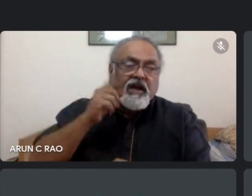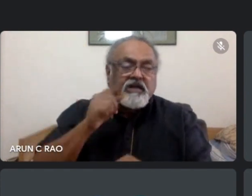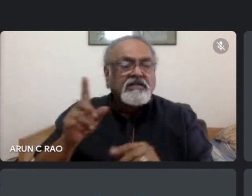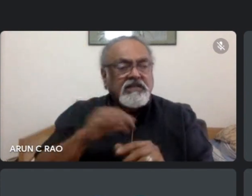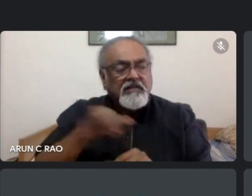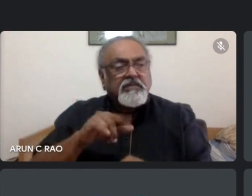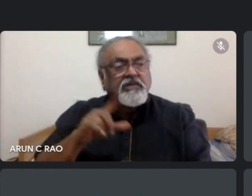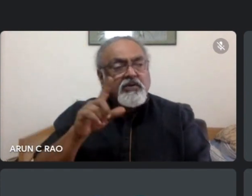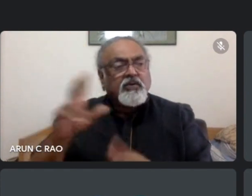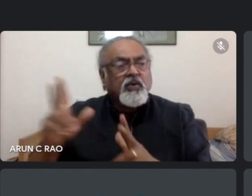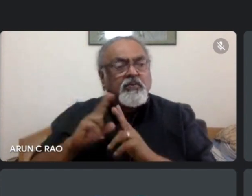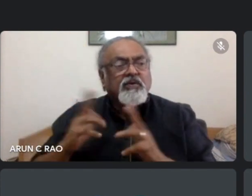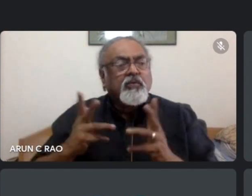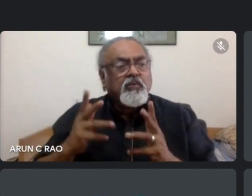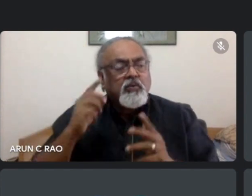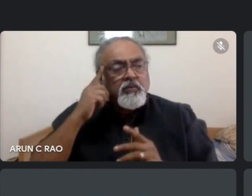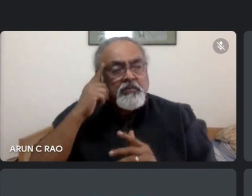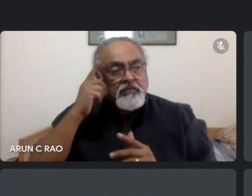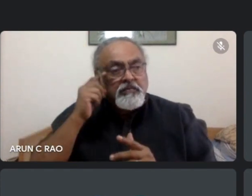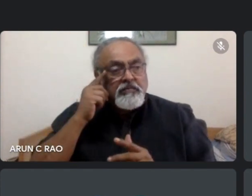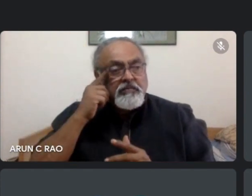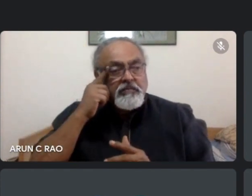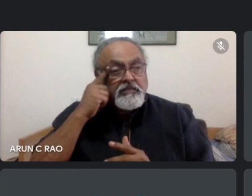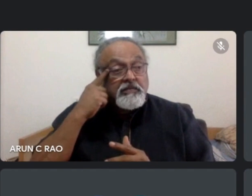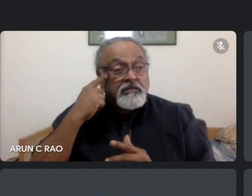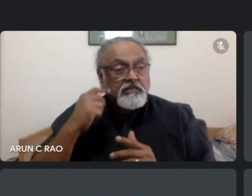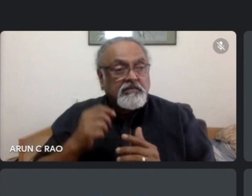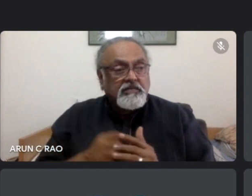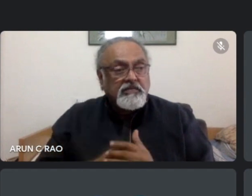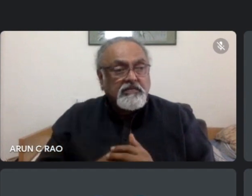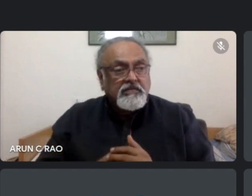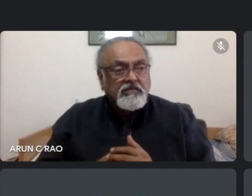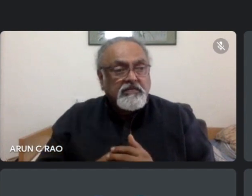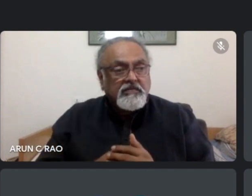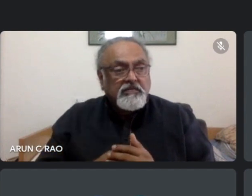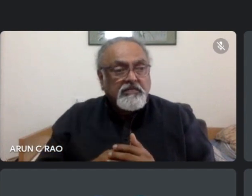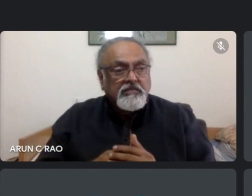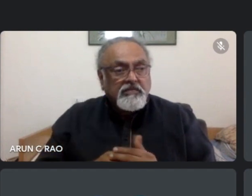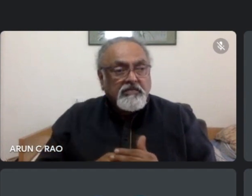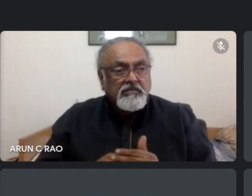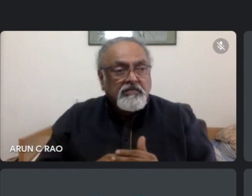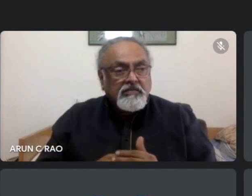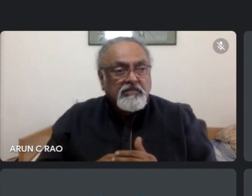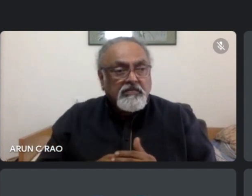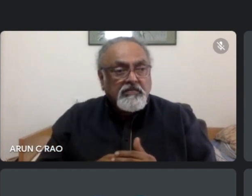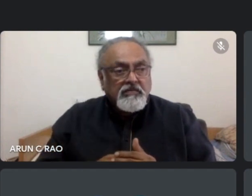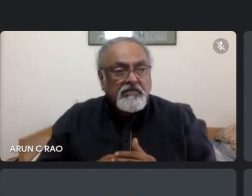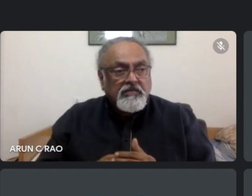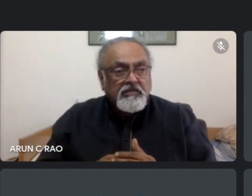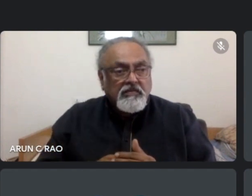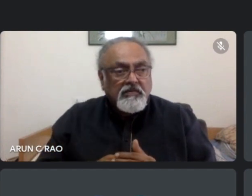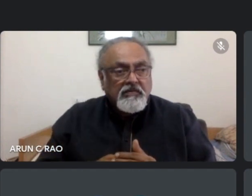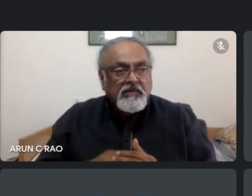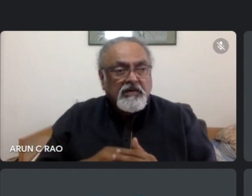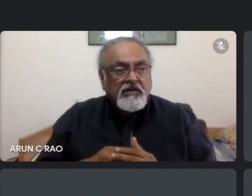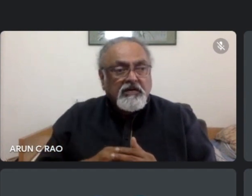when they before it was something, the experience was something tinged with a feeling of